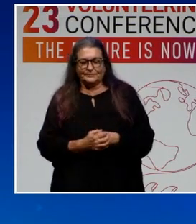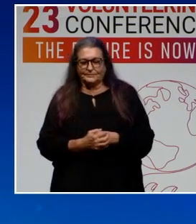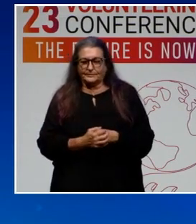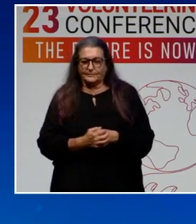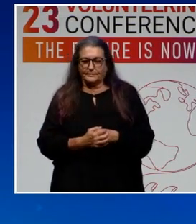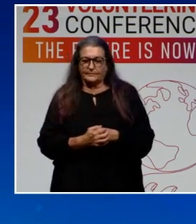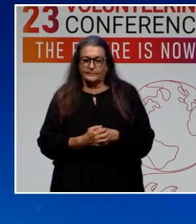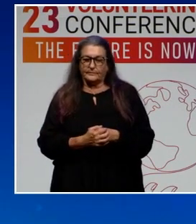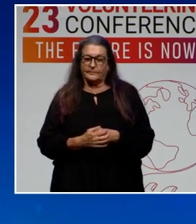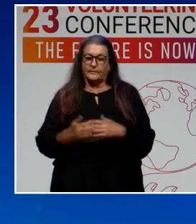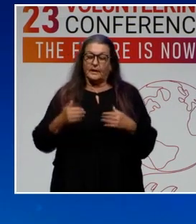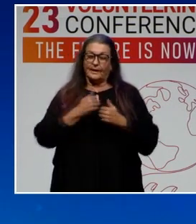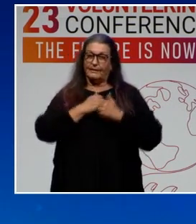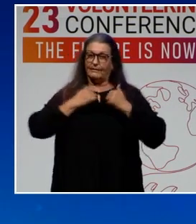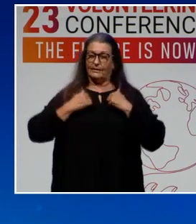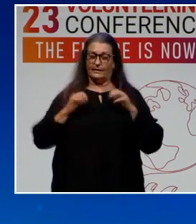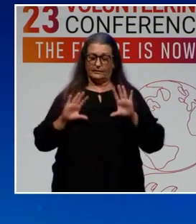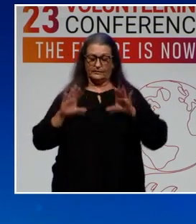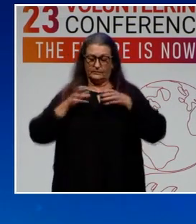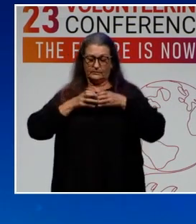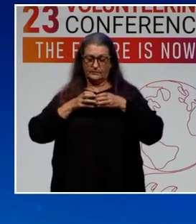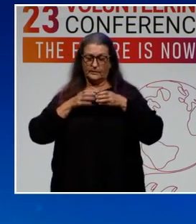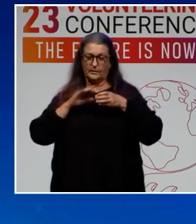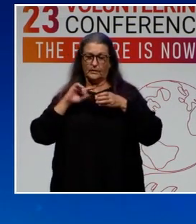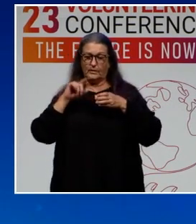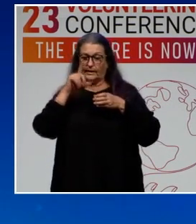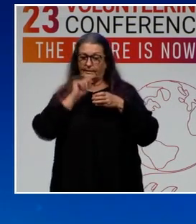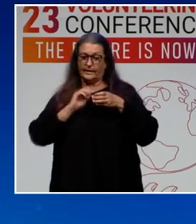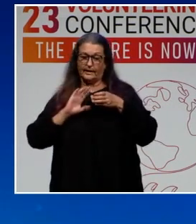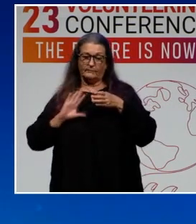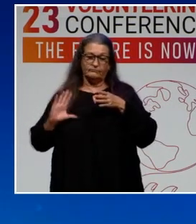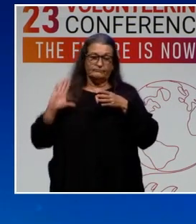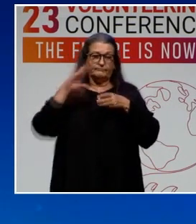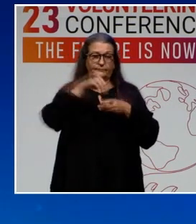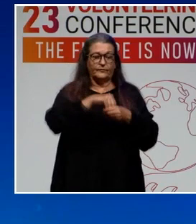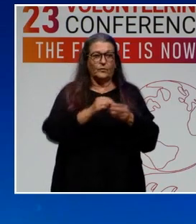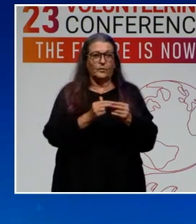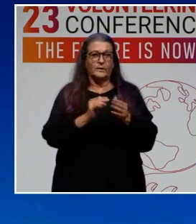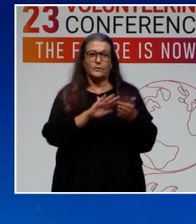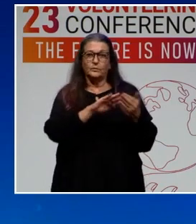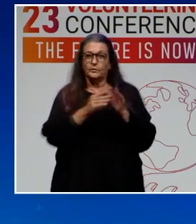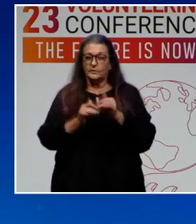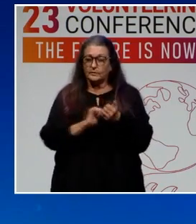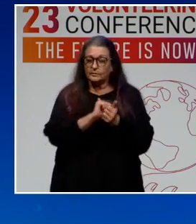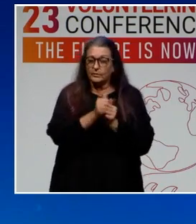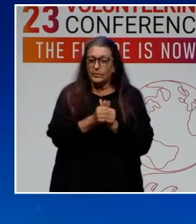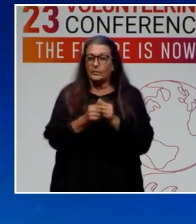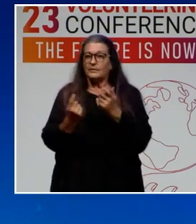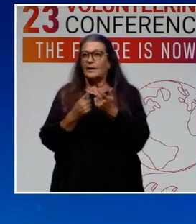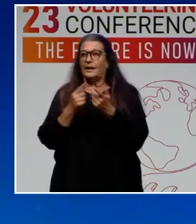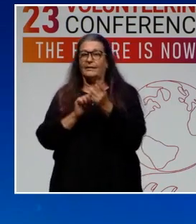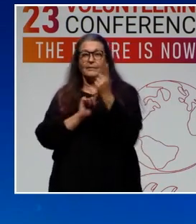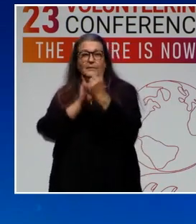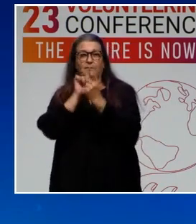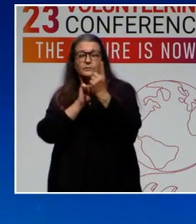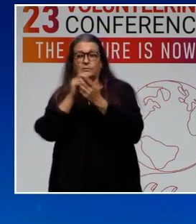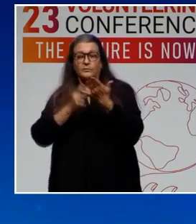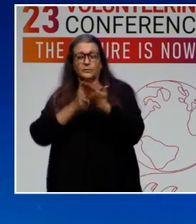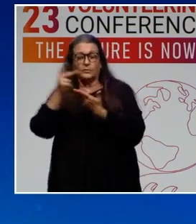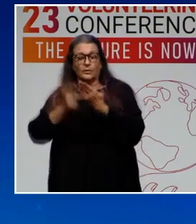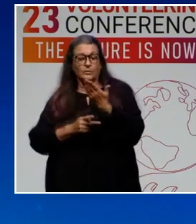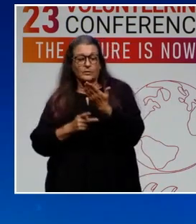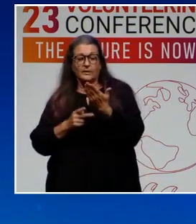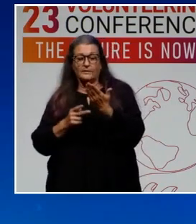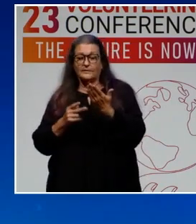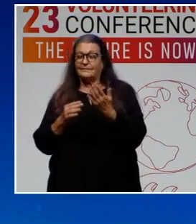to thrive through community sport, reading programs, and other mentoring and social programs. There are